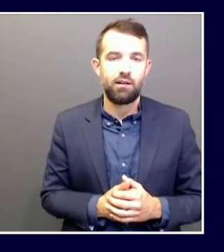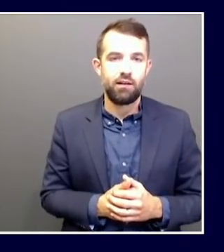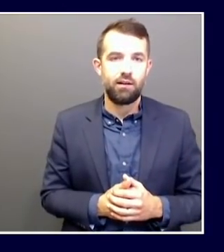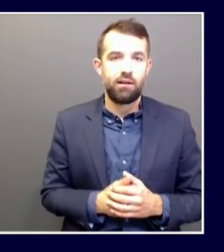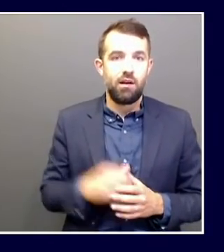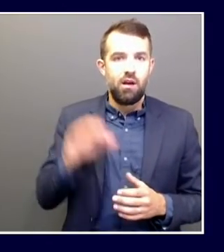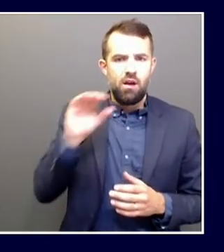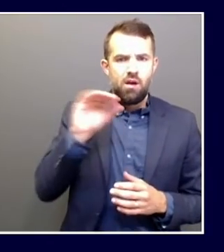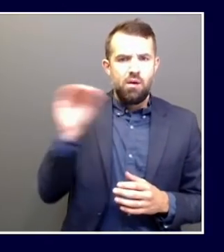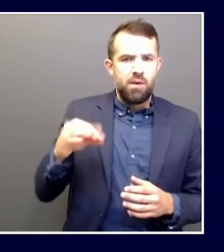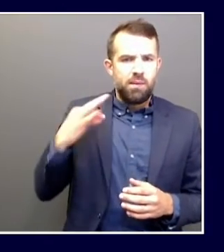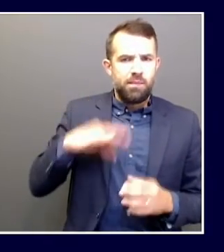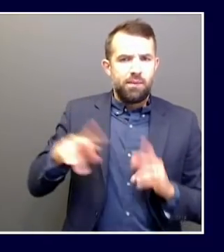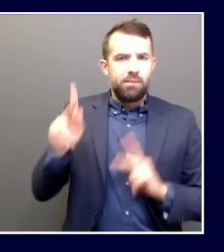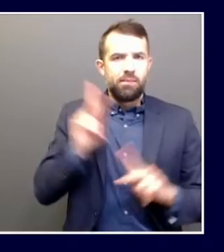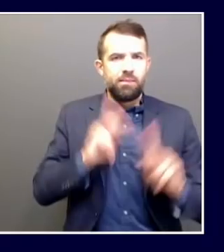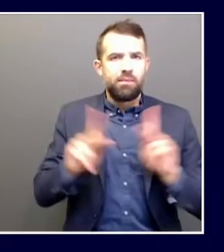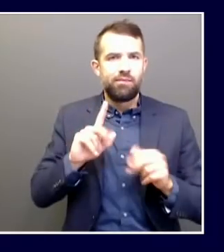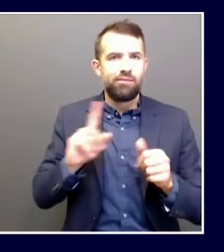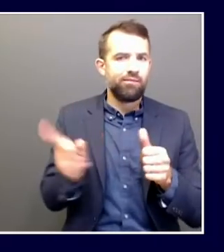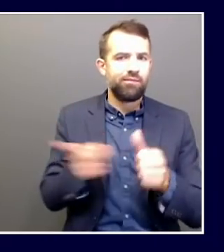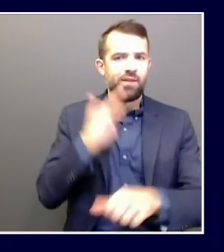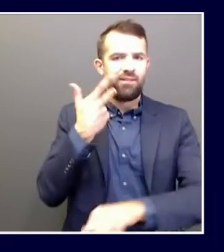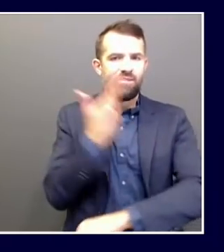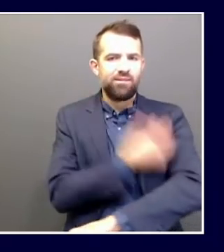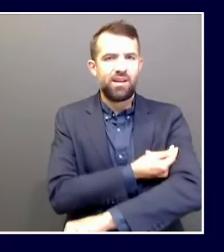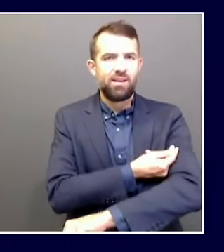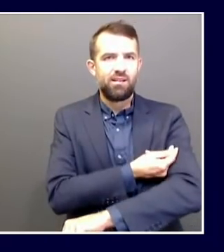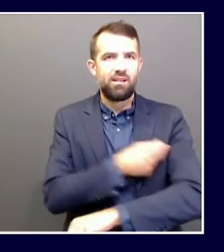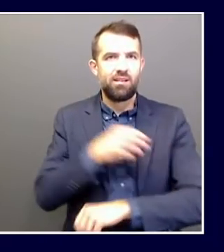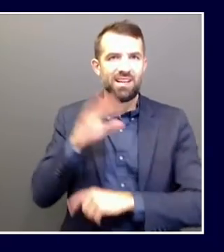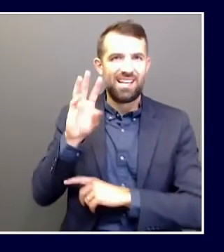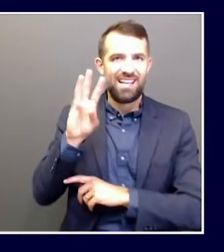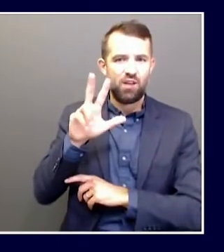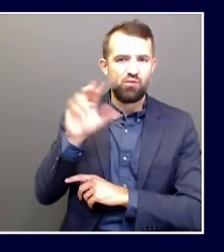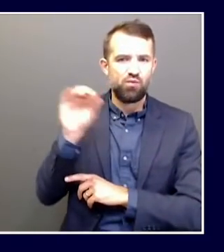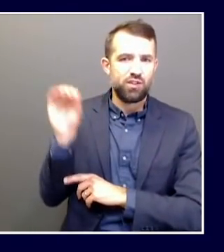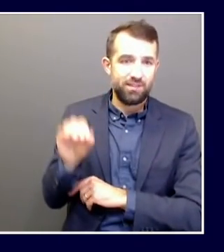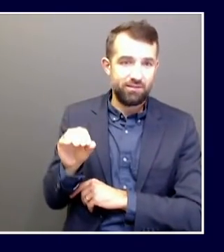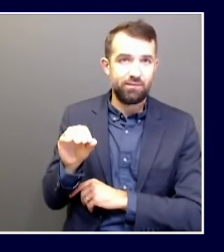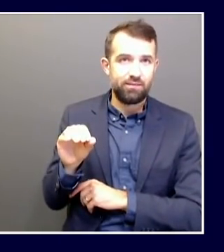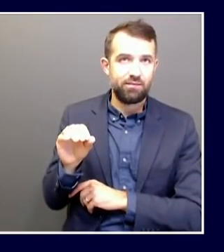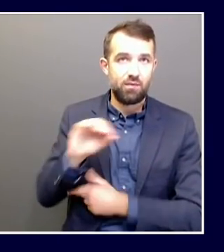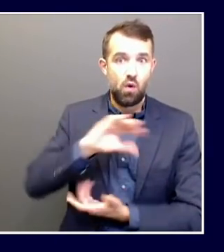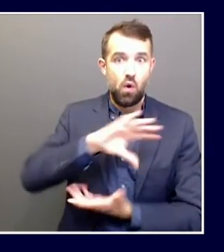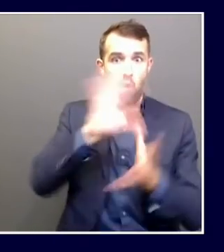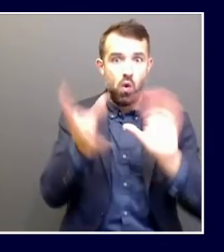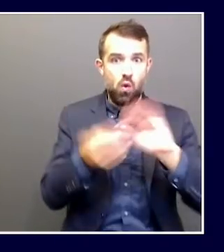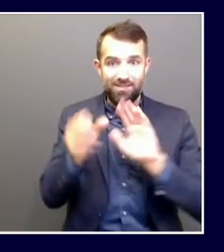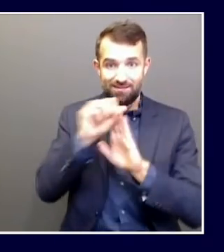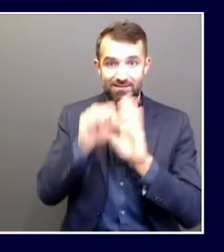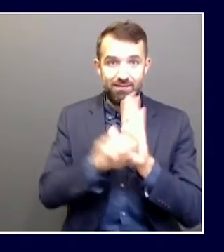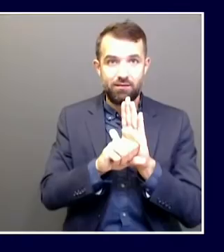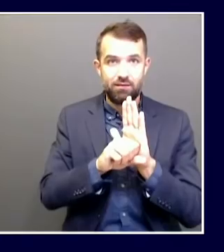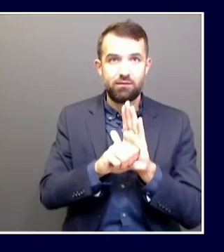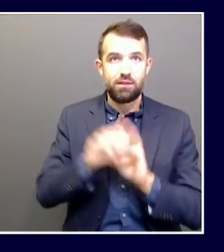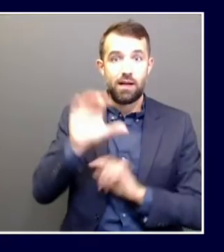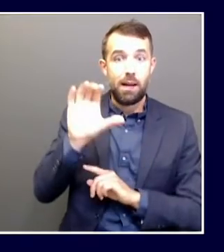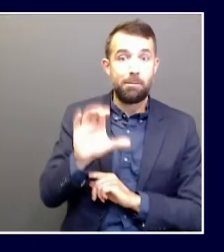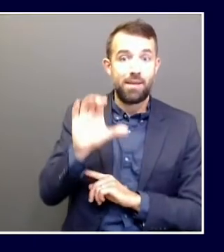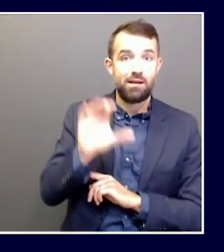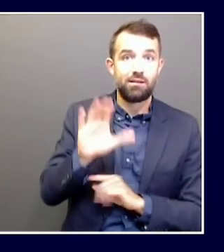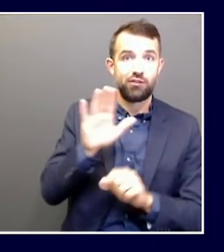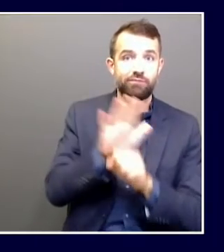In Somerset County, 63% of eligible. Cumberland County is 89% of eligible. You know, these two counties really aren't that far